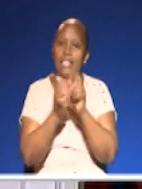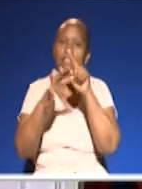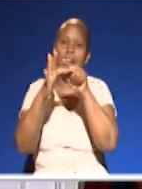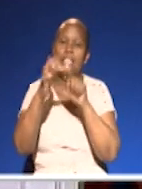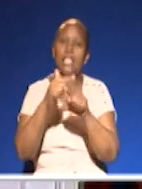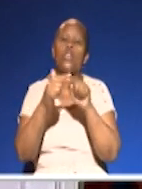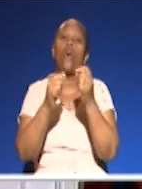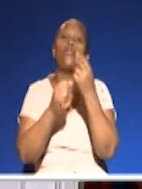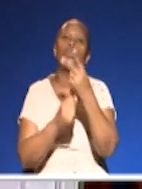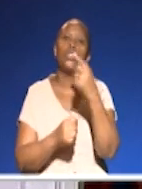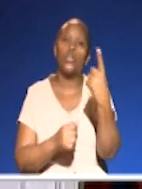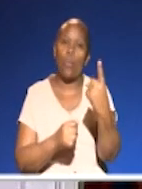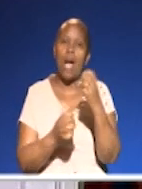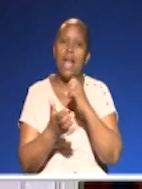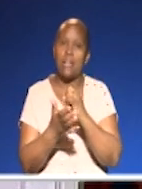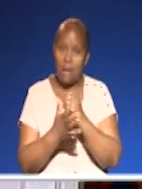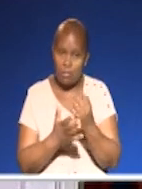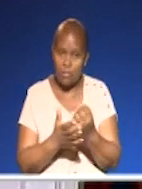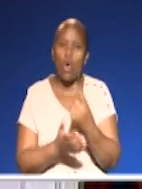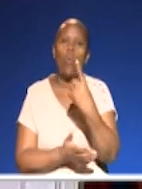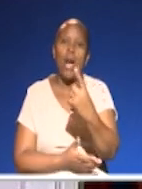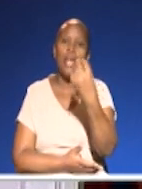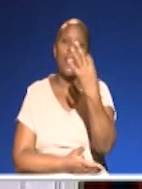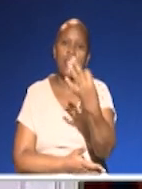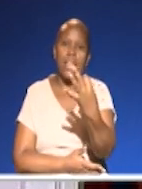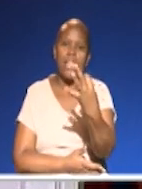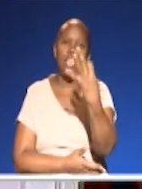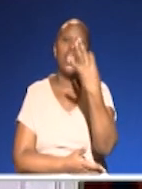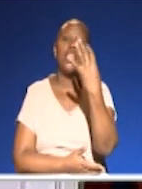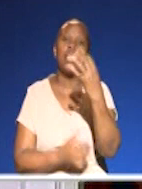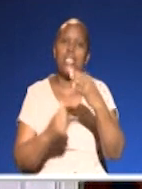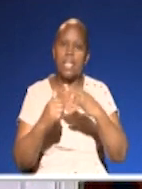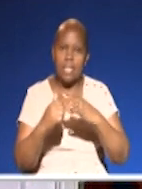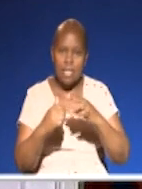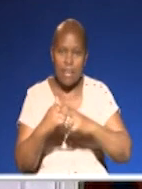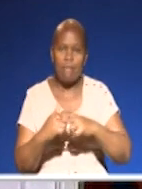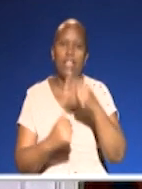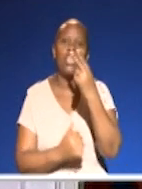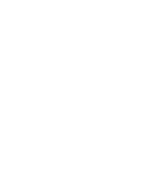21 are 1, 3, 7, and 21.